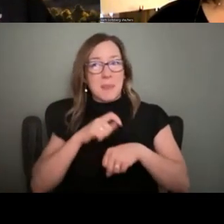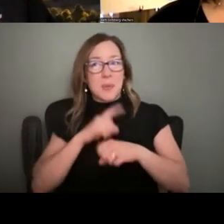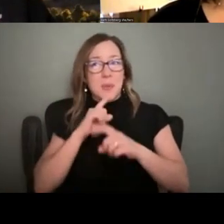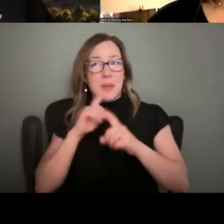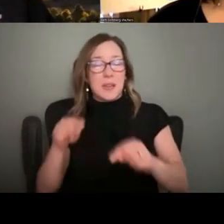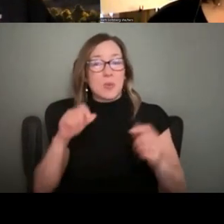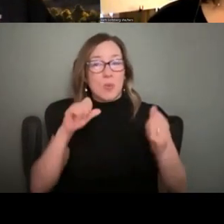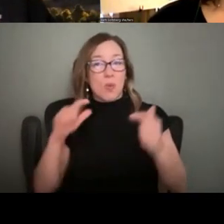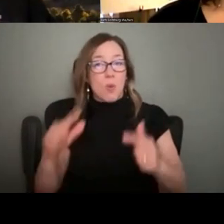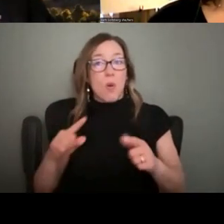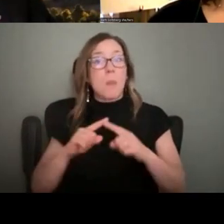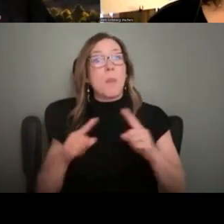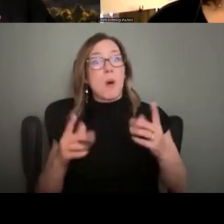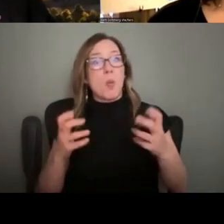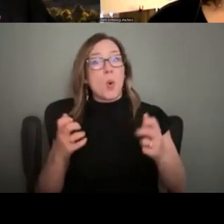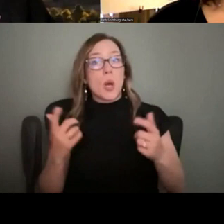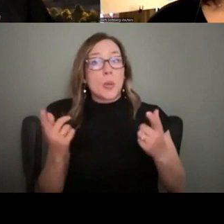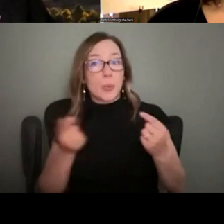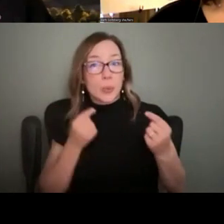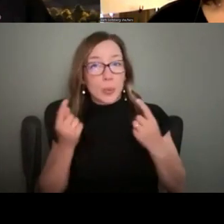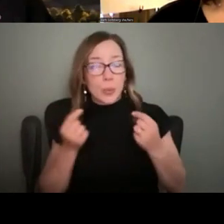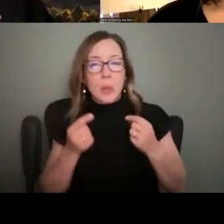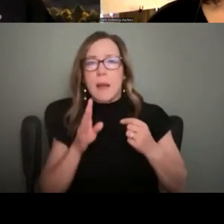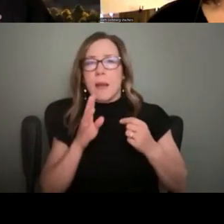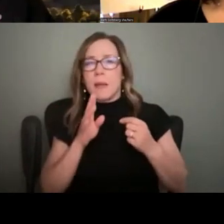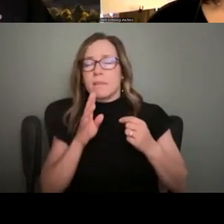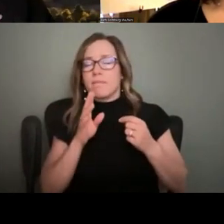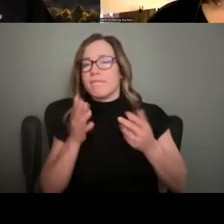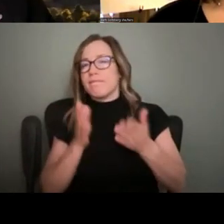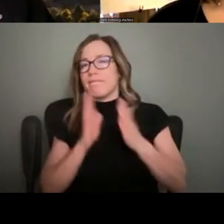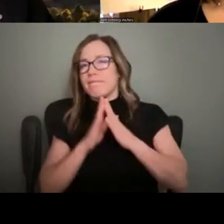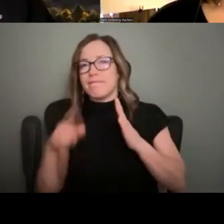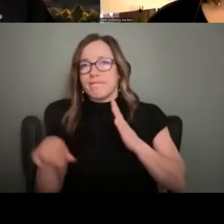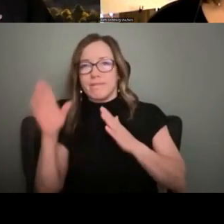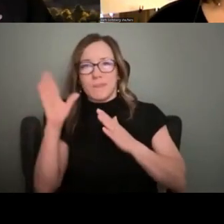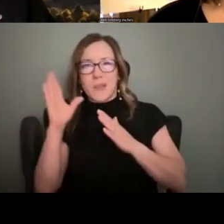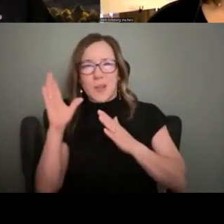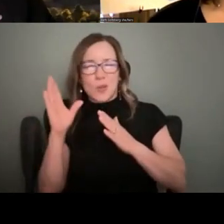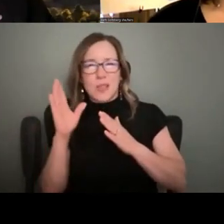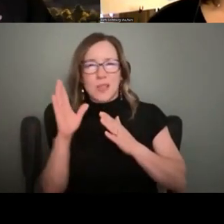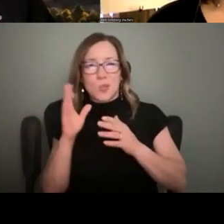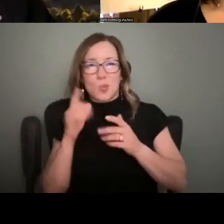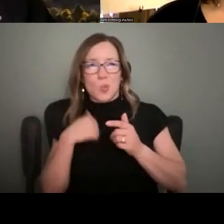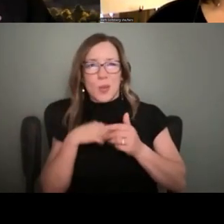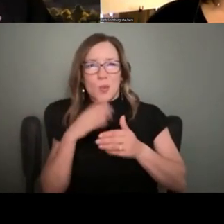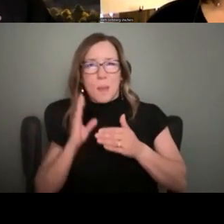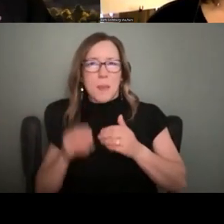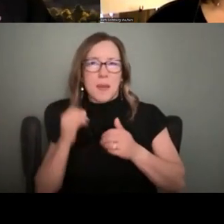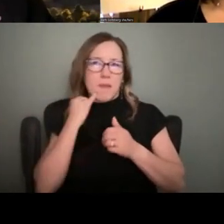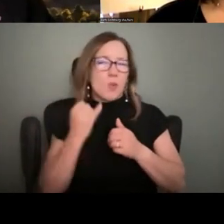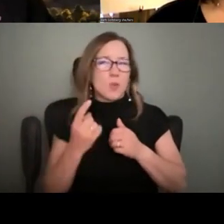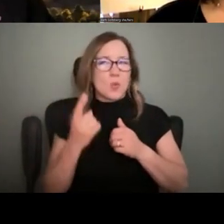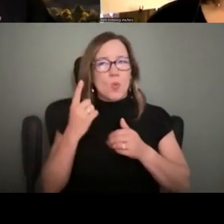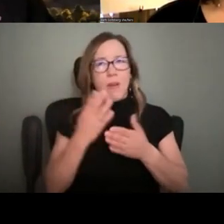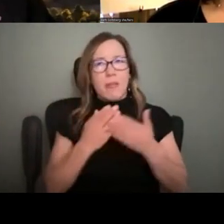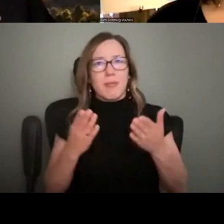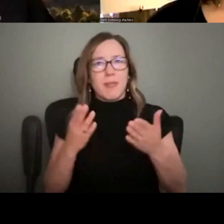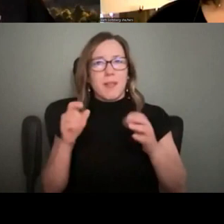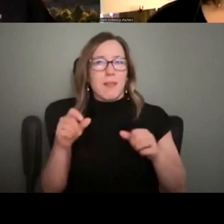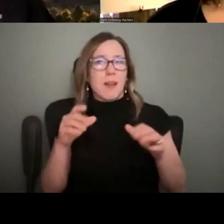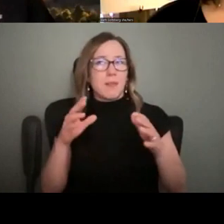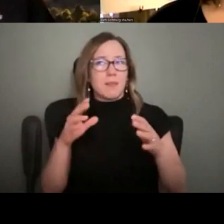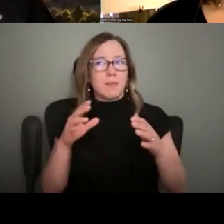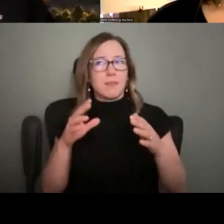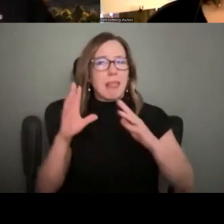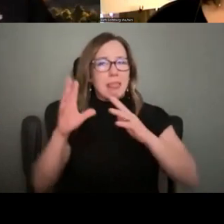thing I'd like to do is just ask our speakers as we kind of wrap up, if there's just one thing that you could leave with our